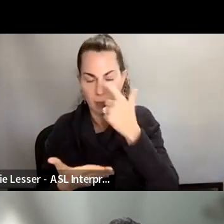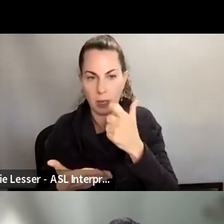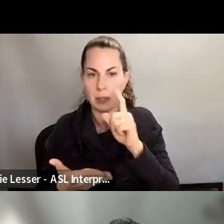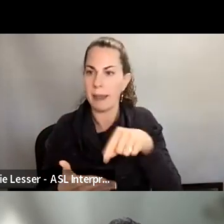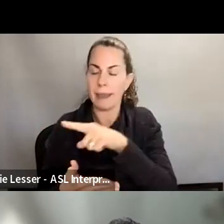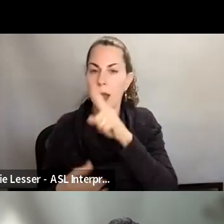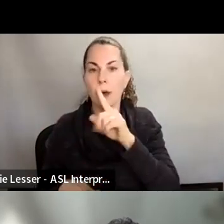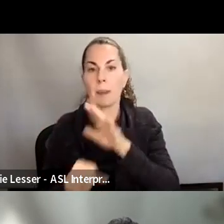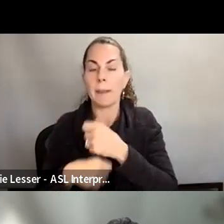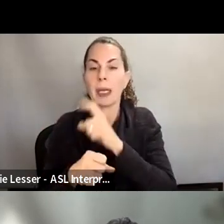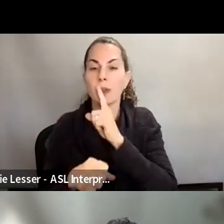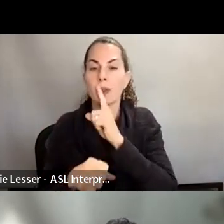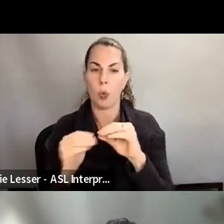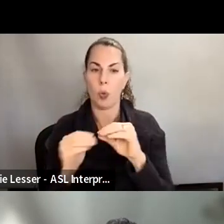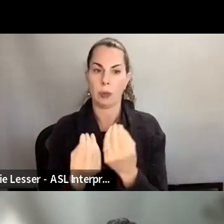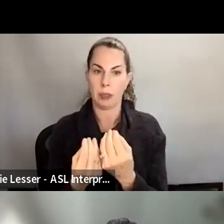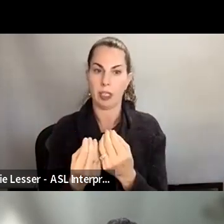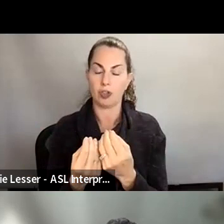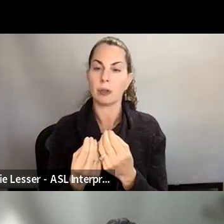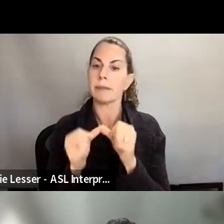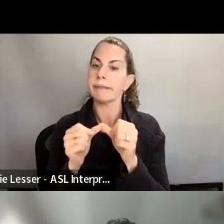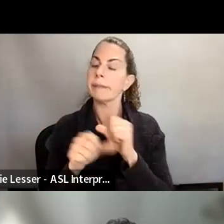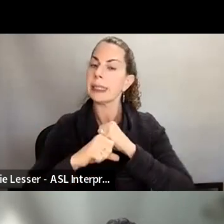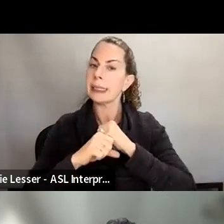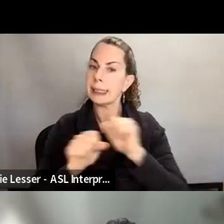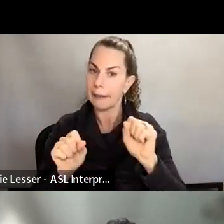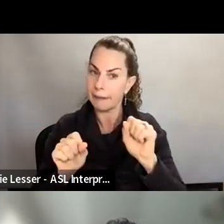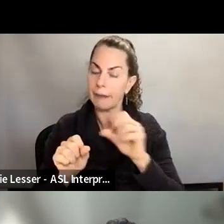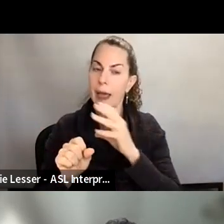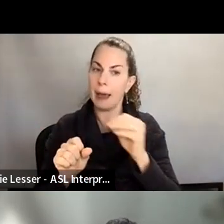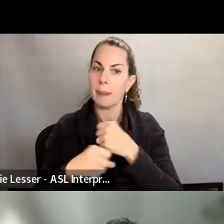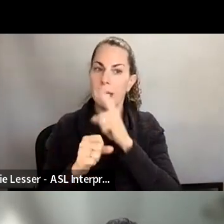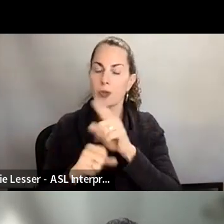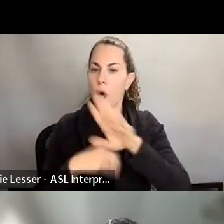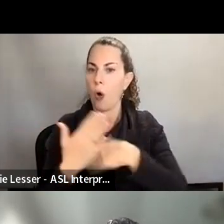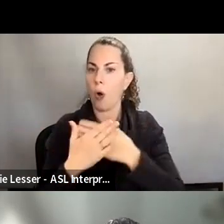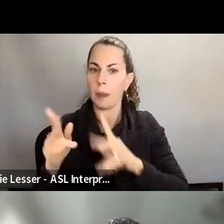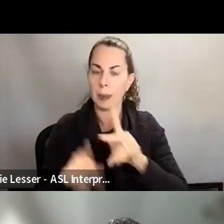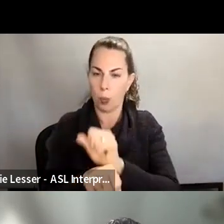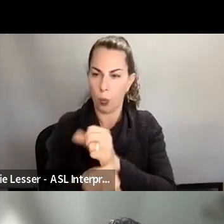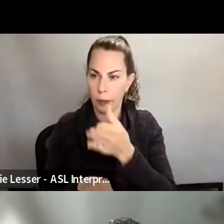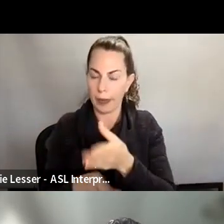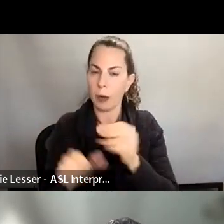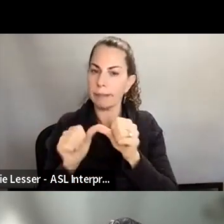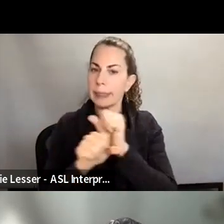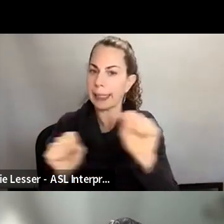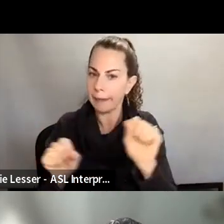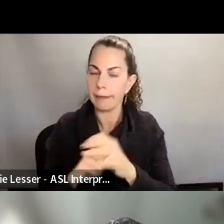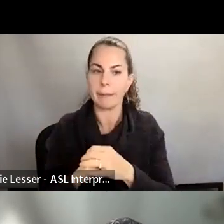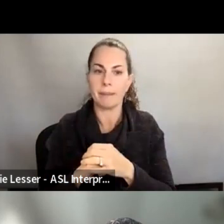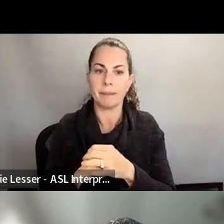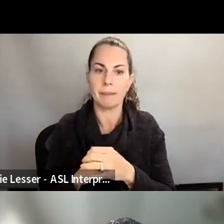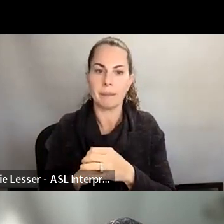sure that the organization remains safe and that everybody that's employed there remains safe. I mean, one of my